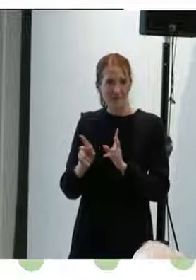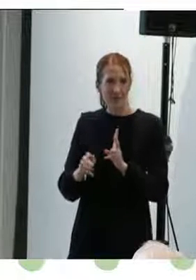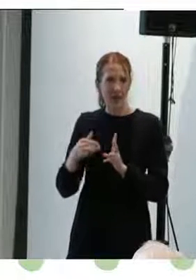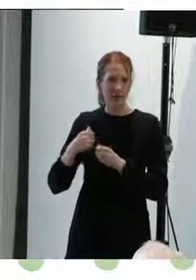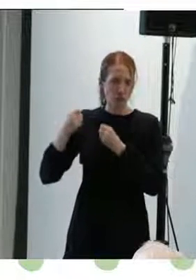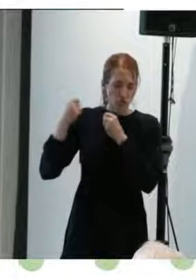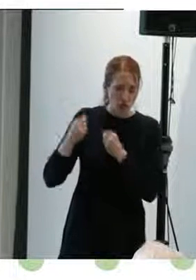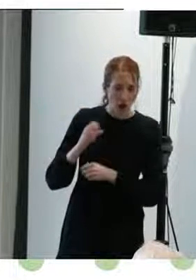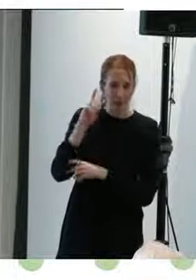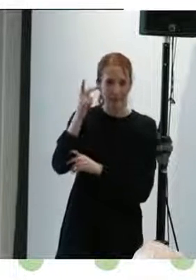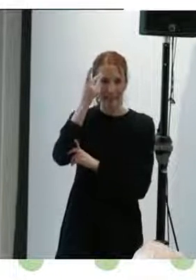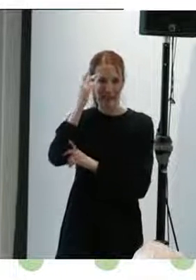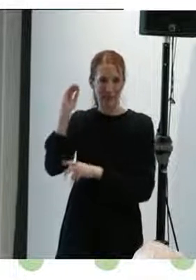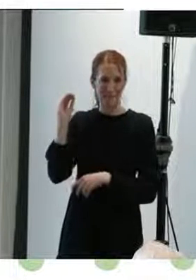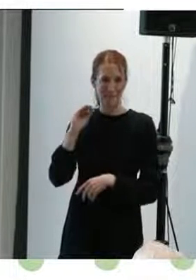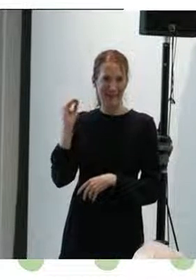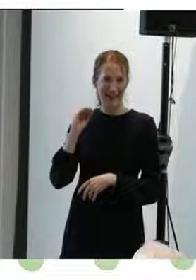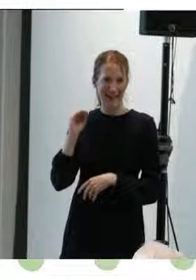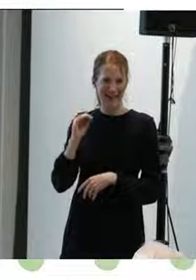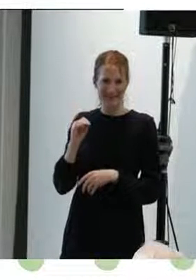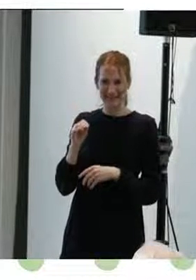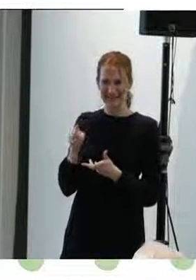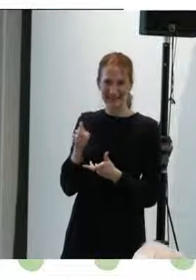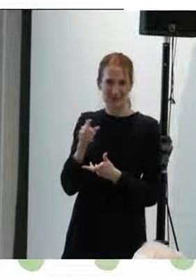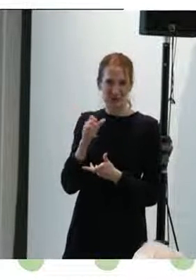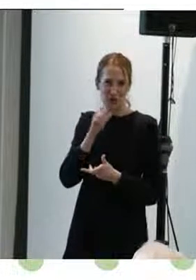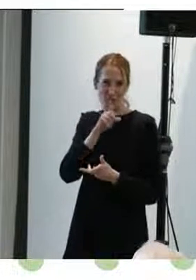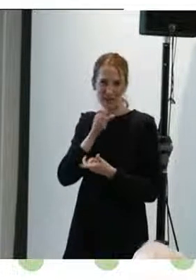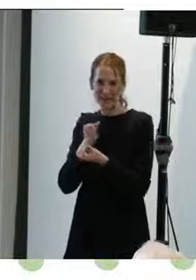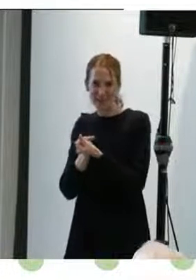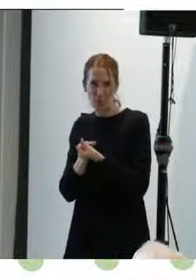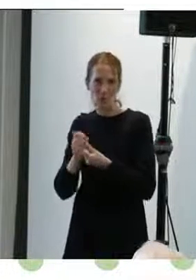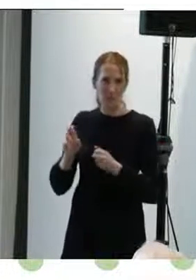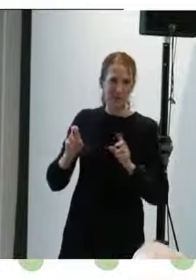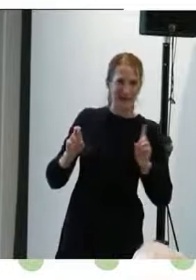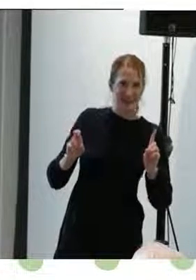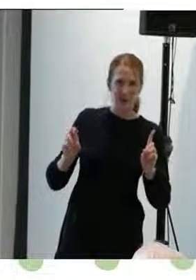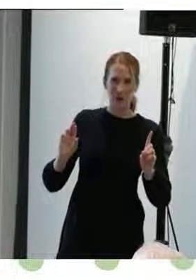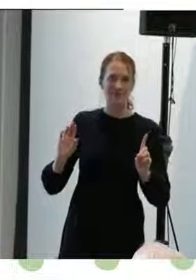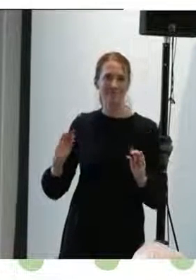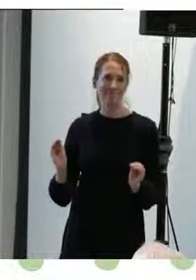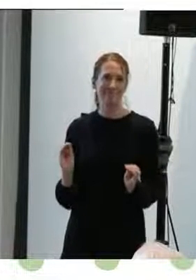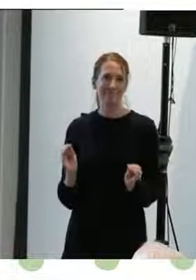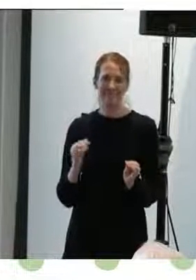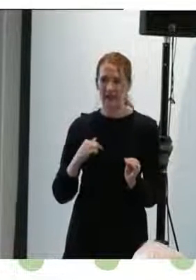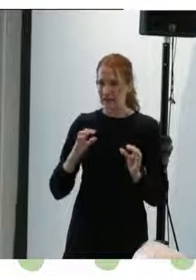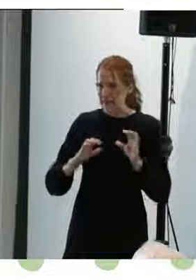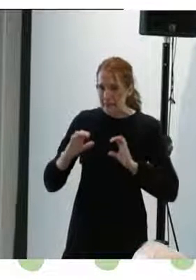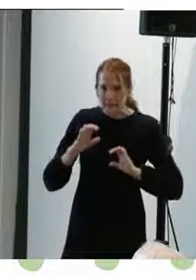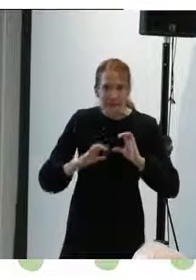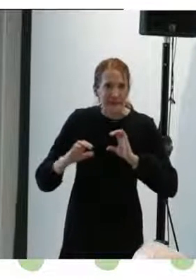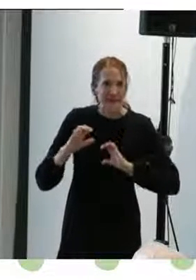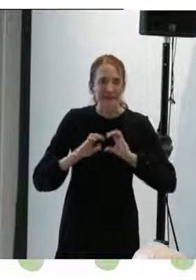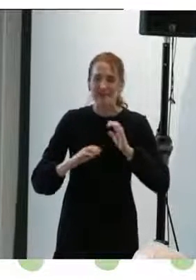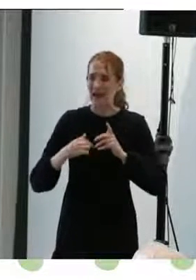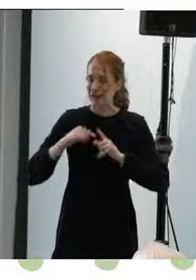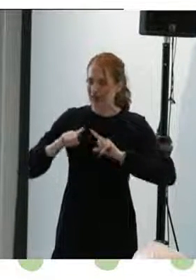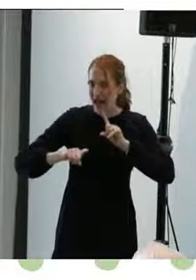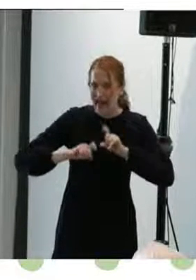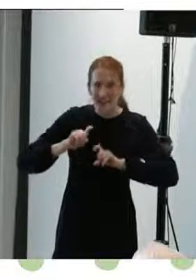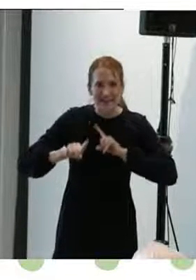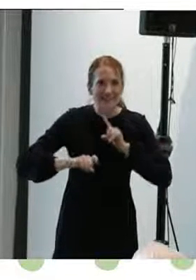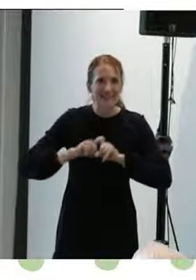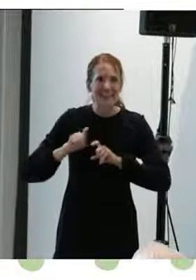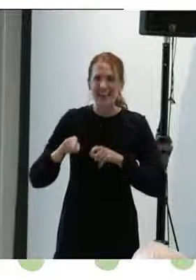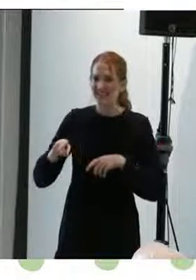politics to identify with a political party or advocate for specific policy platforms. So I was asking a lot of questions, and I